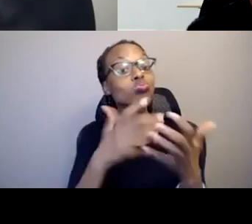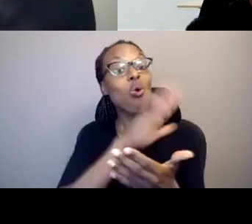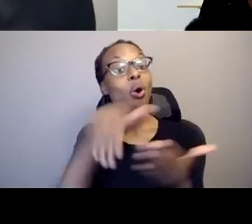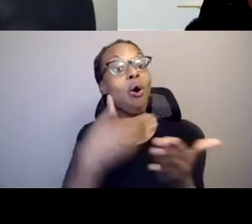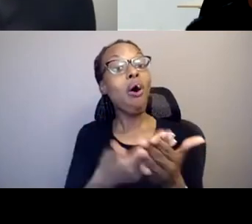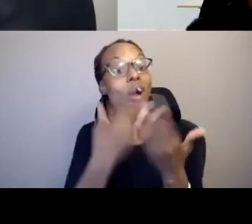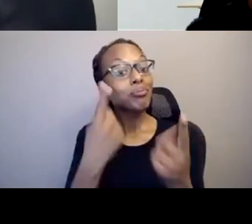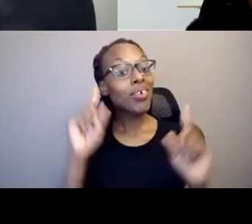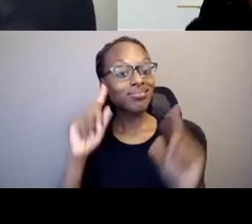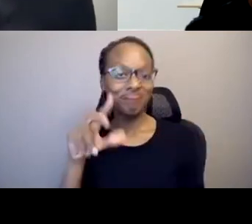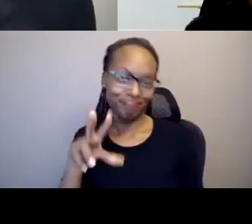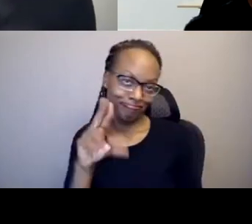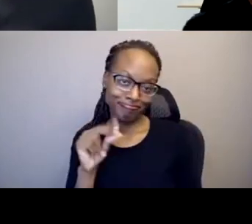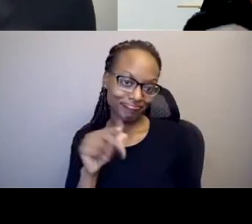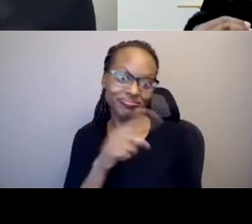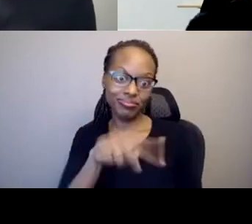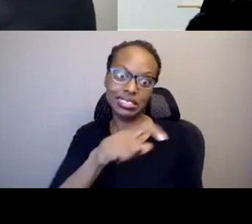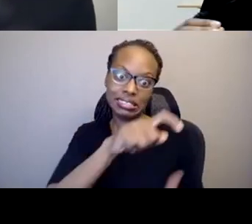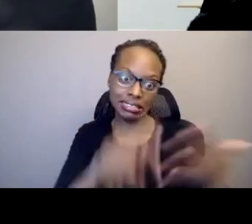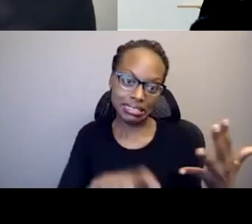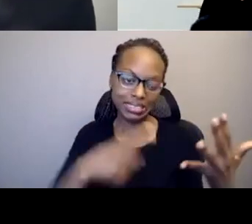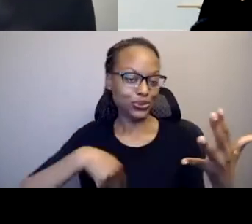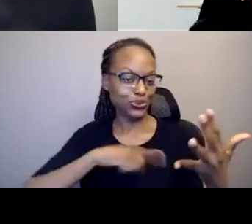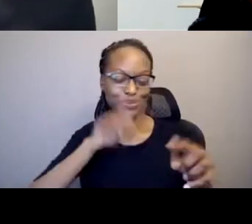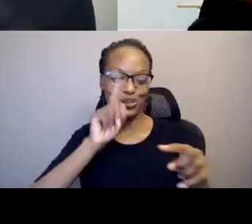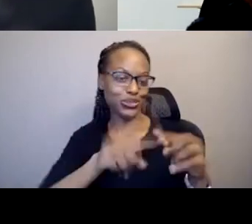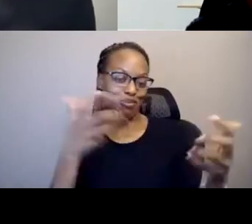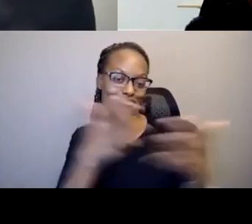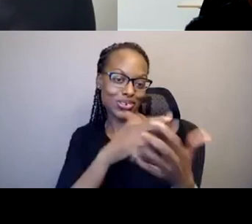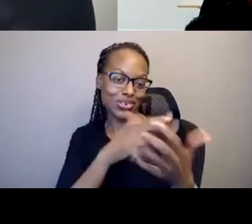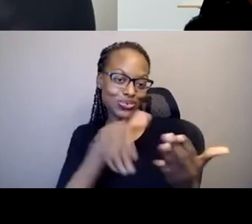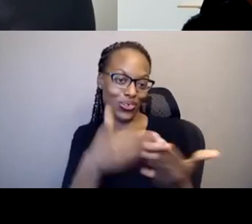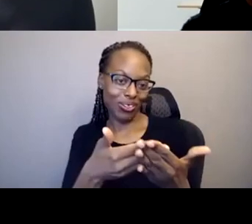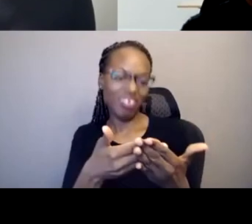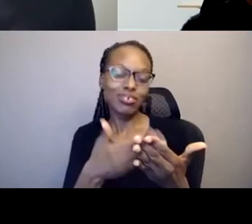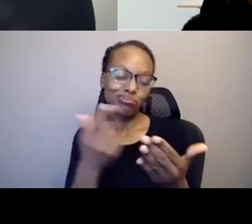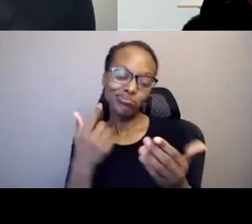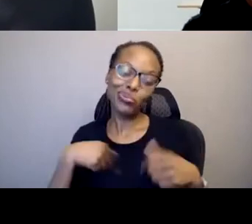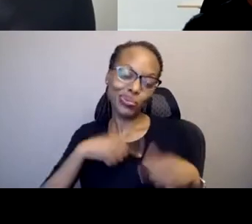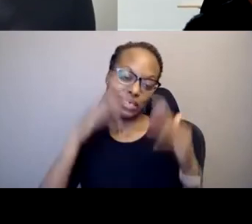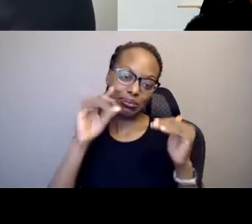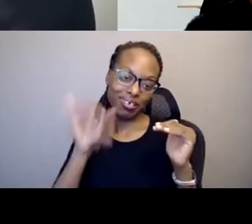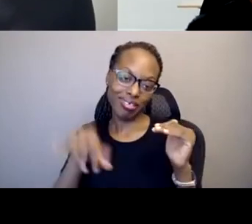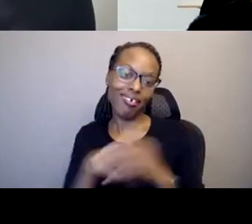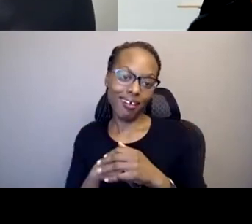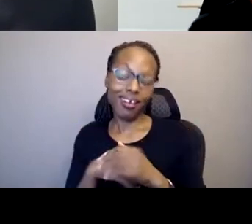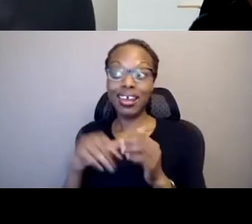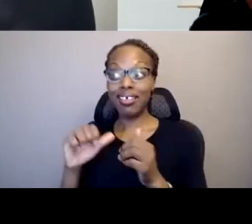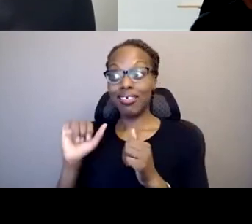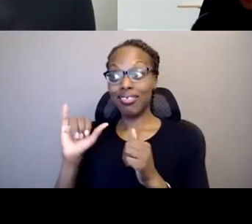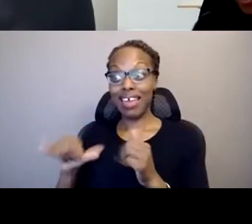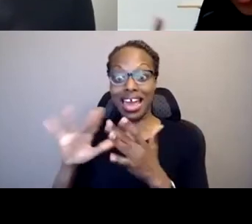we expected, because it's really what drove the creation of the Learning Network. Because again, the idea is to kind